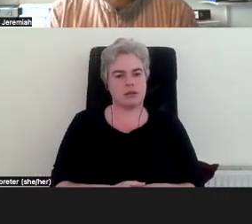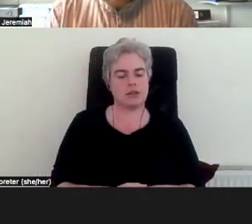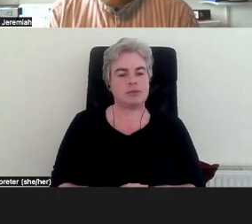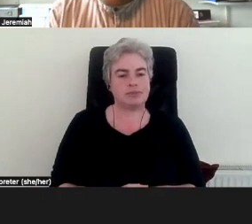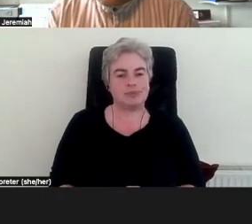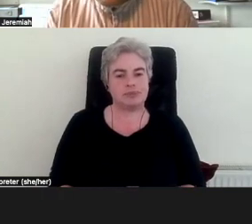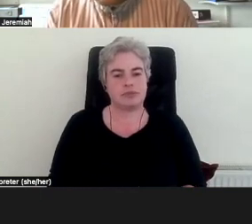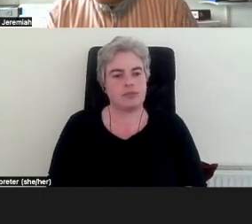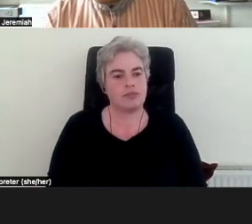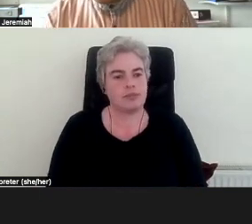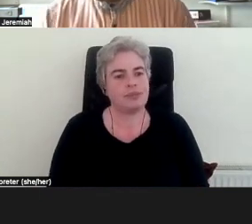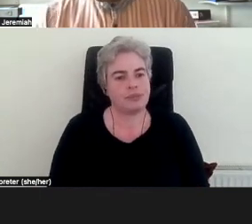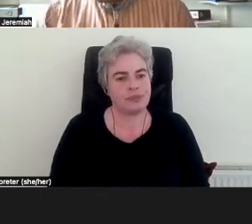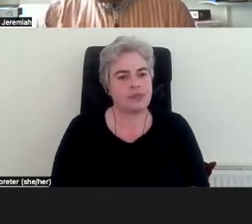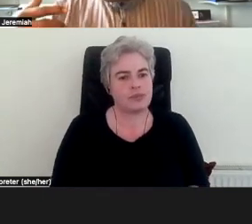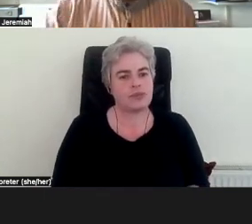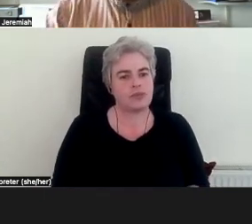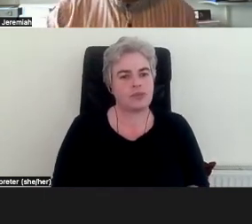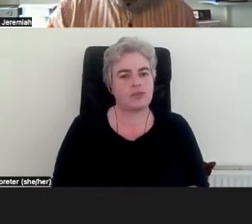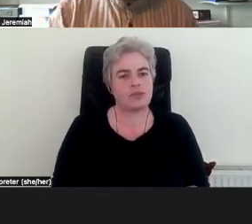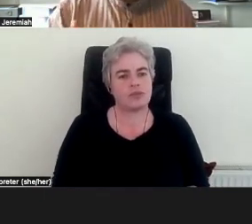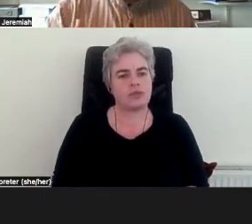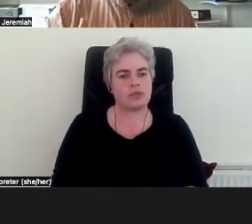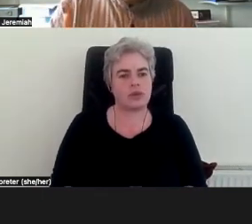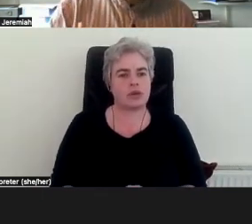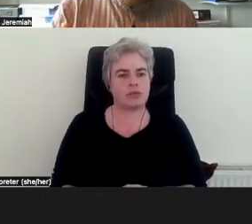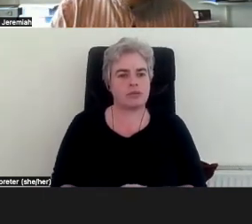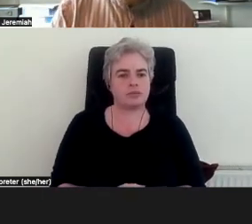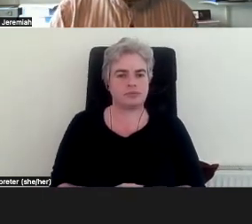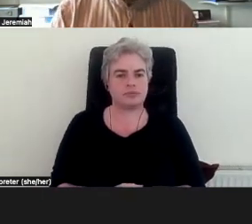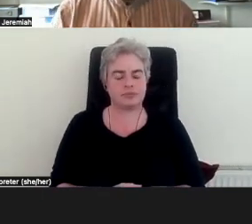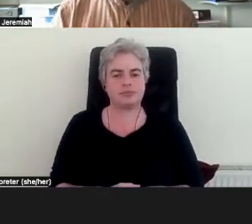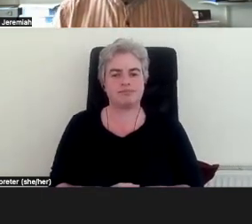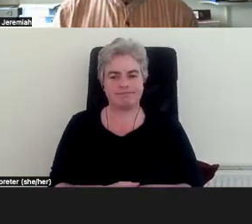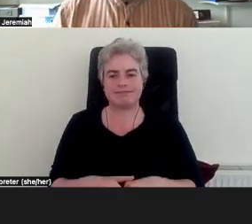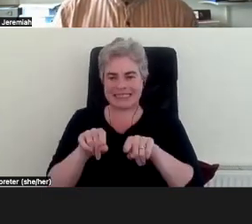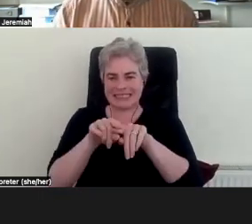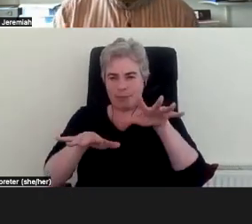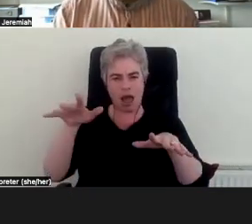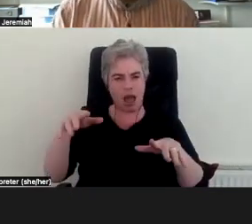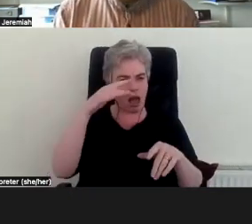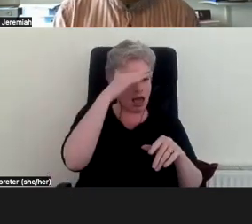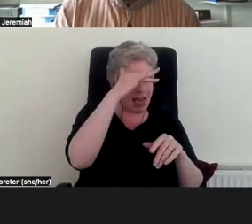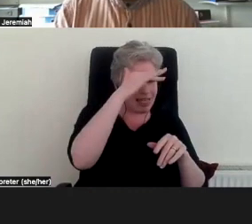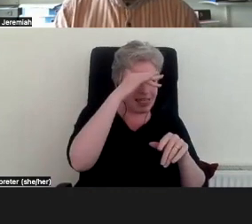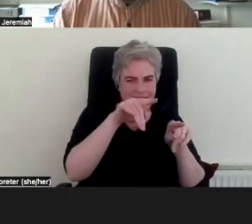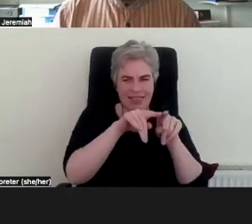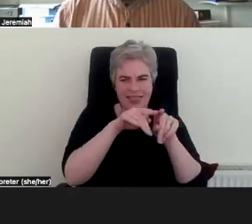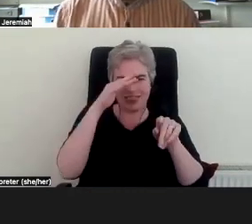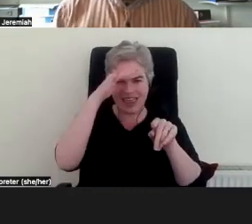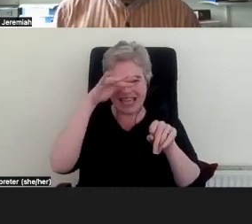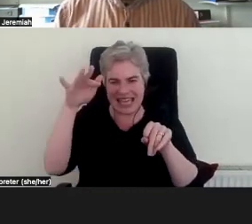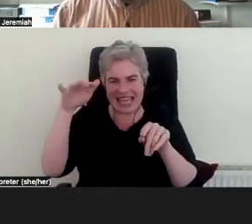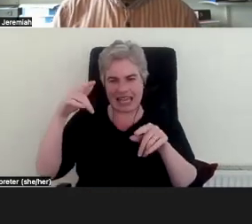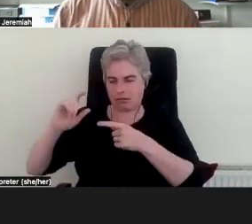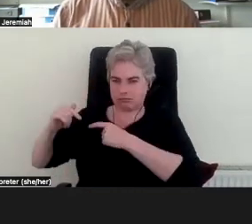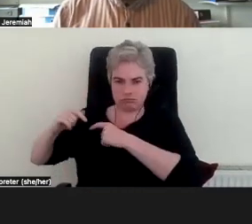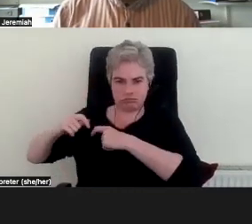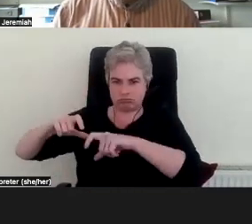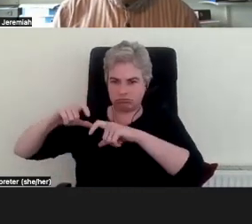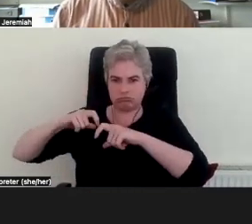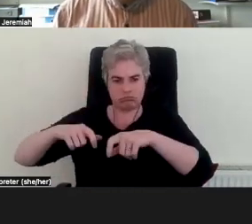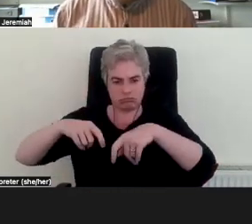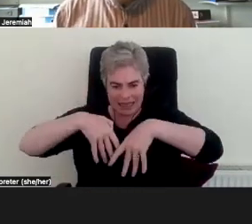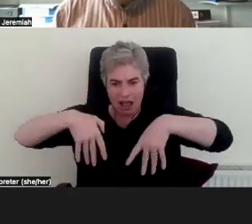And of course, the similar thinking persists within the